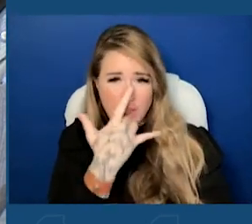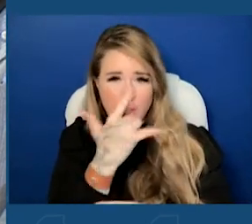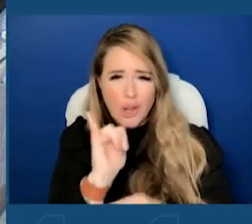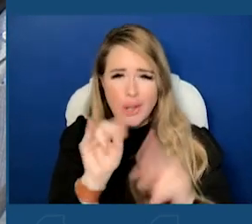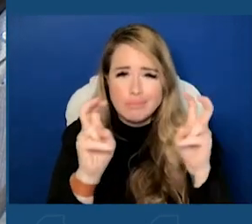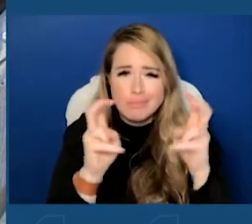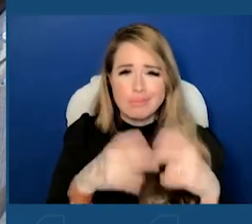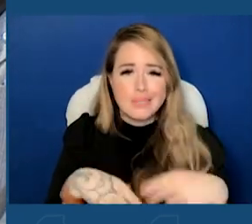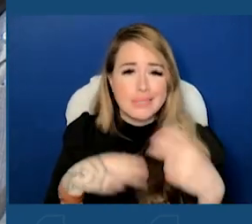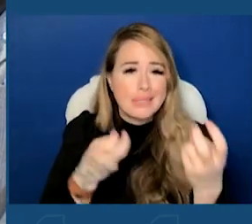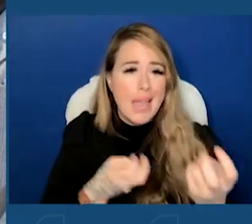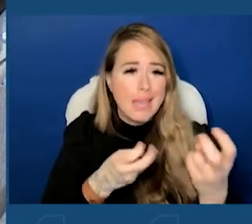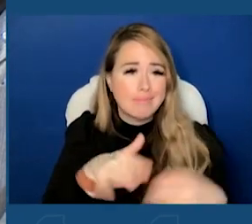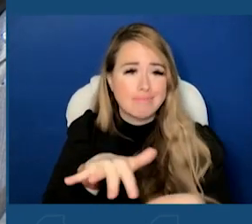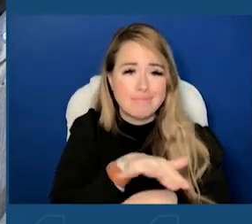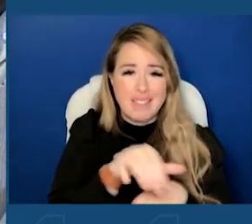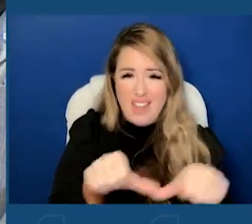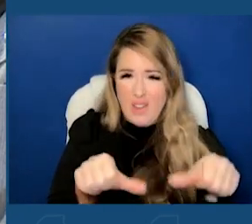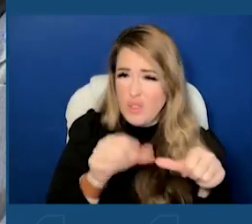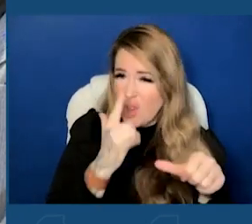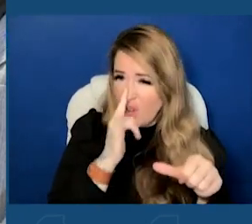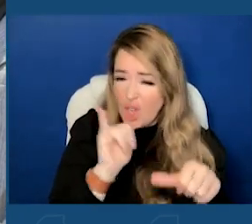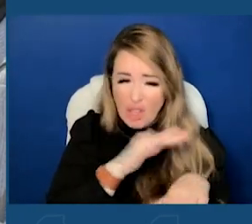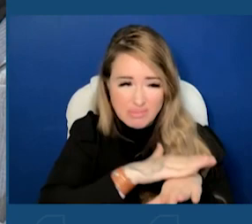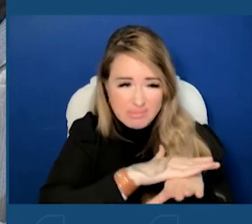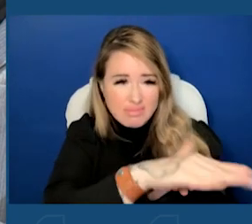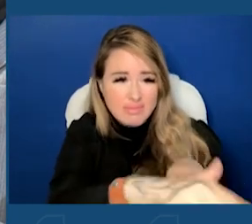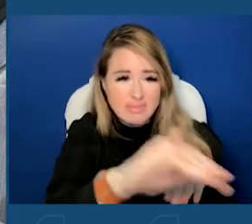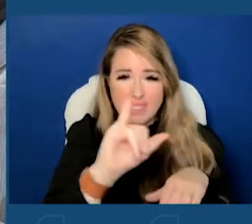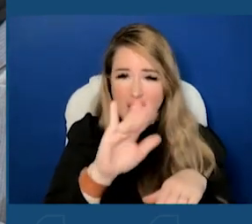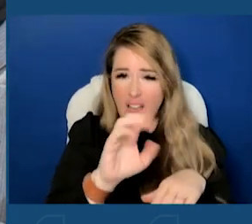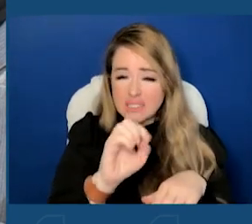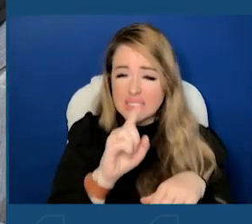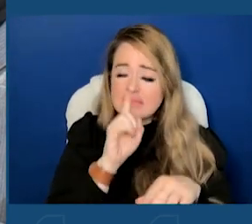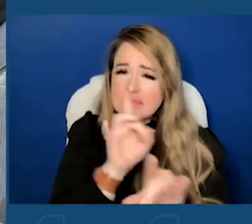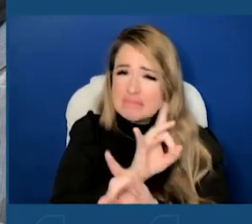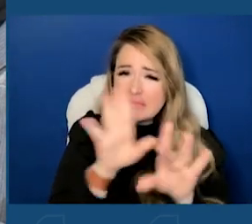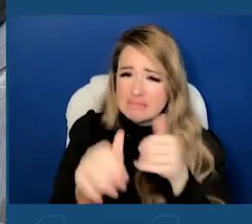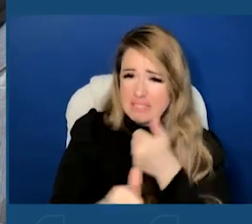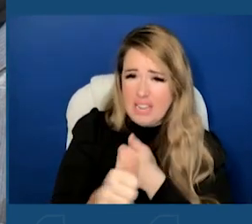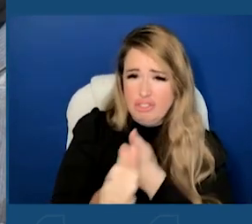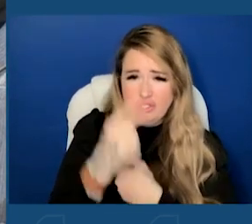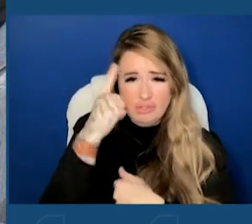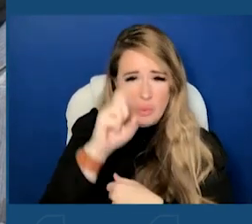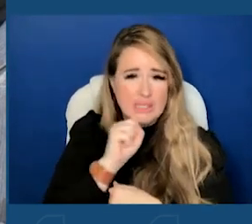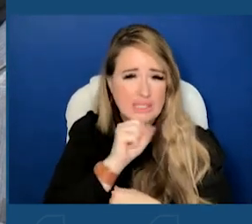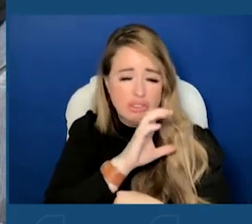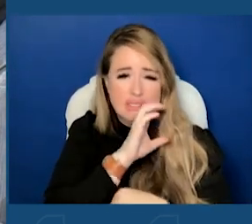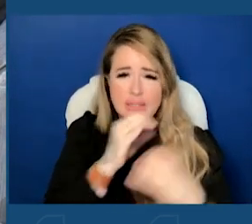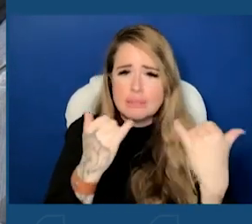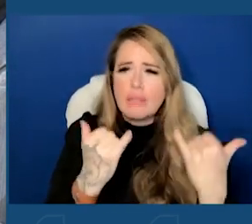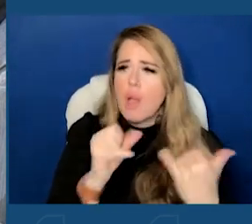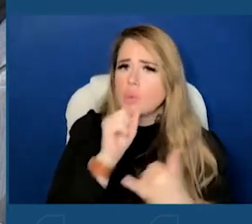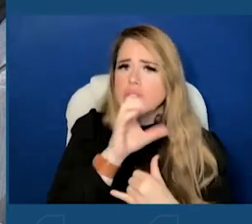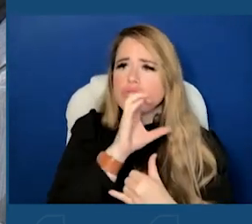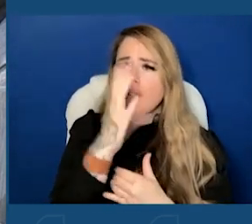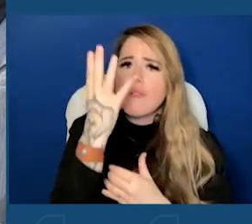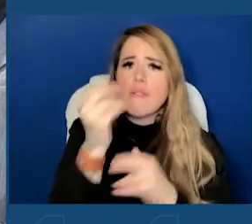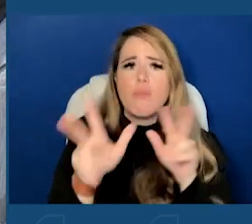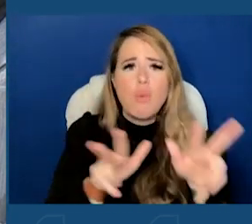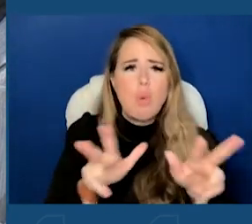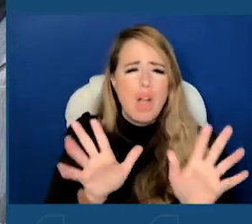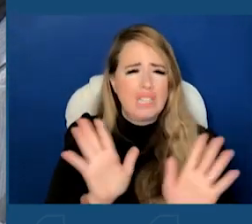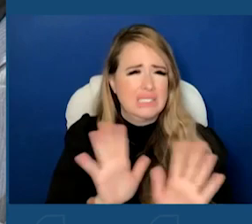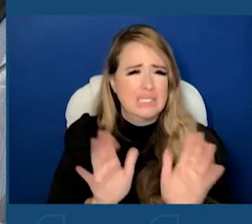ice skating rink. And it's very, very dangerous, especially for our senior citizens as they try to venture out. Walking on that ice and